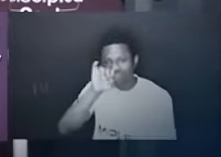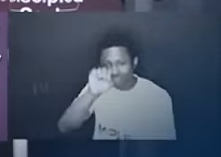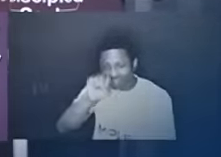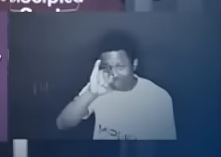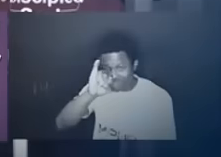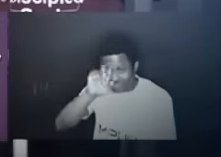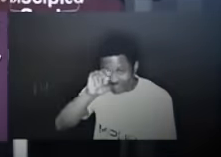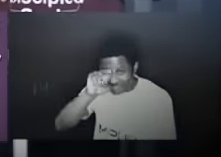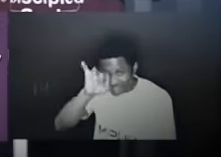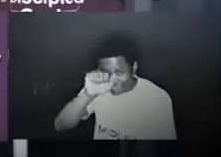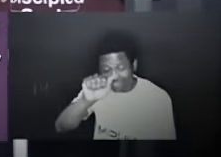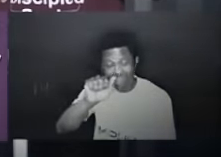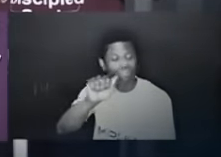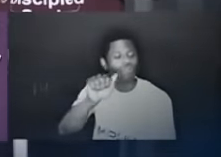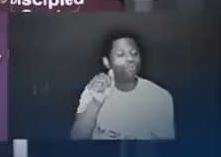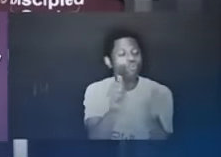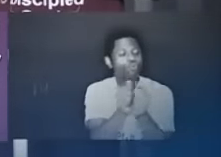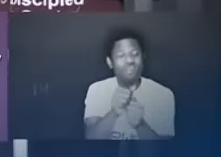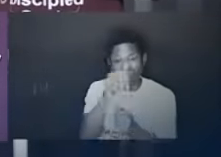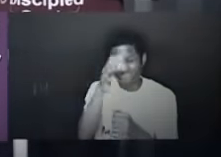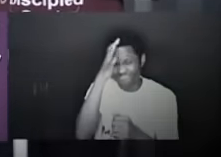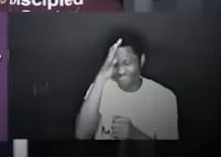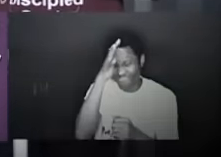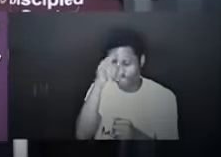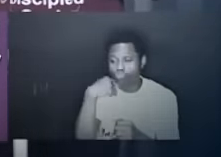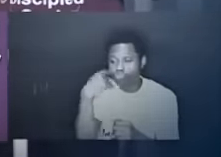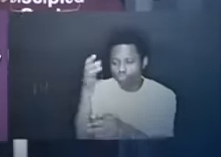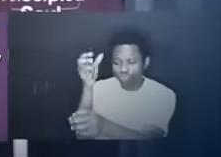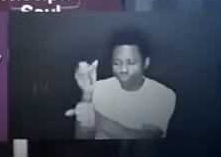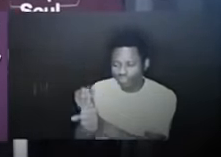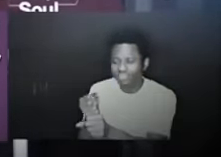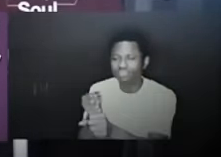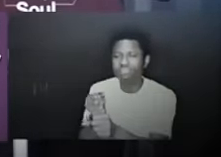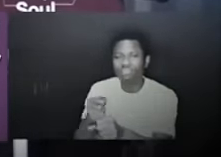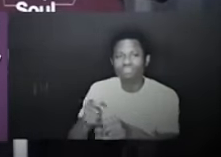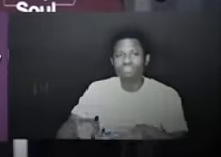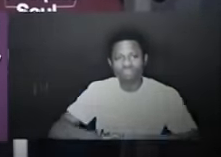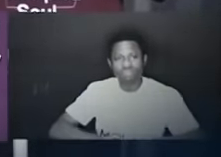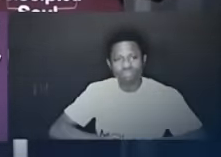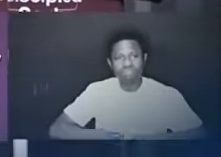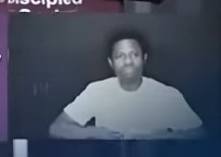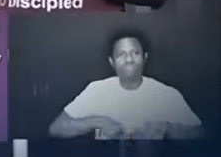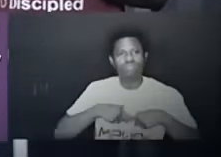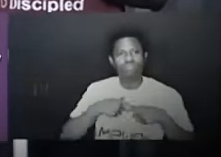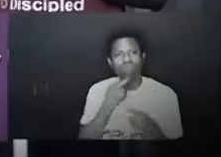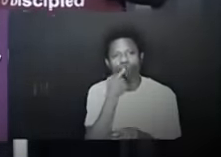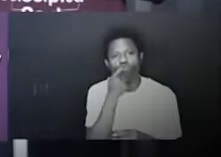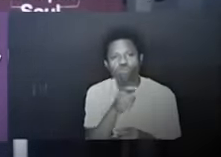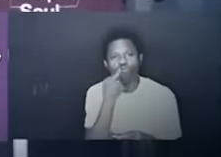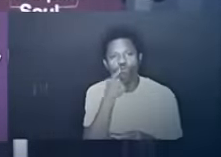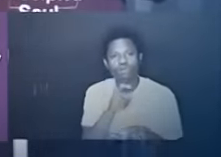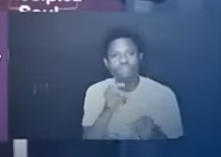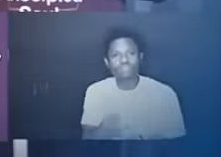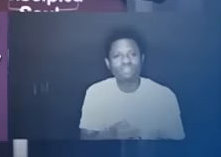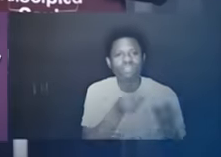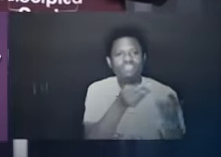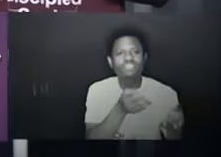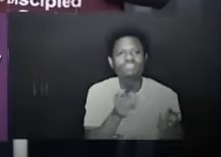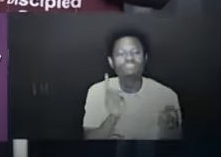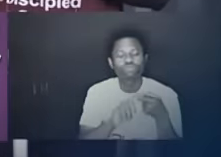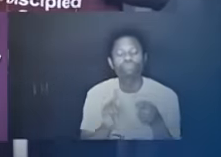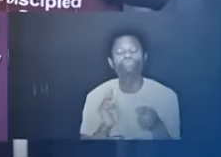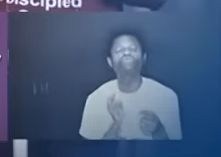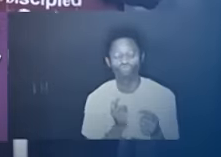with our fathers who received the living oracles to give unto us. Oyine die na obofo no